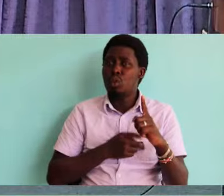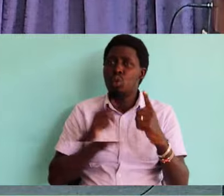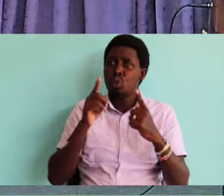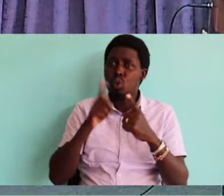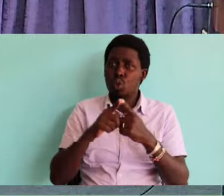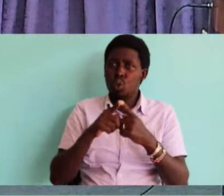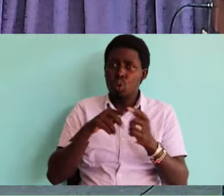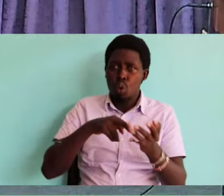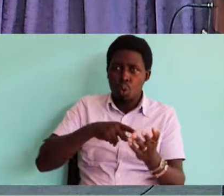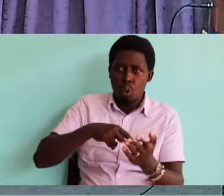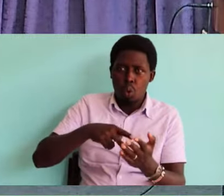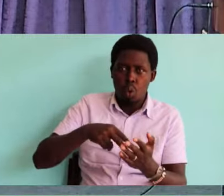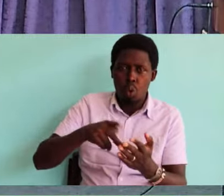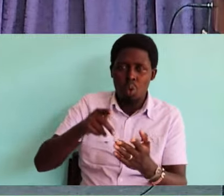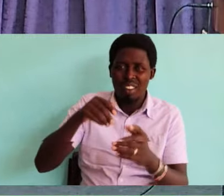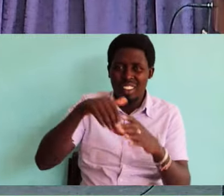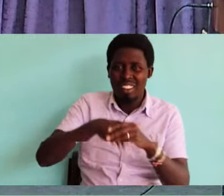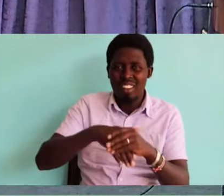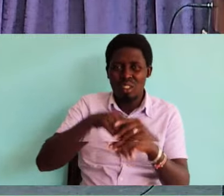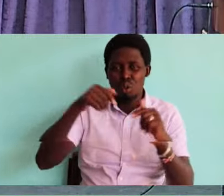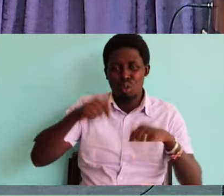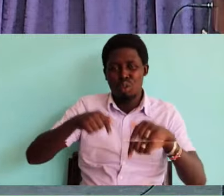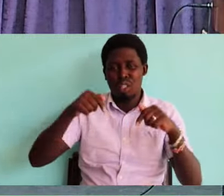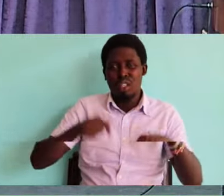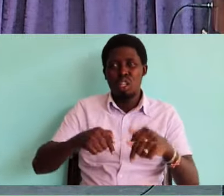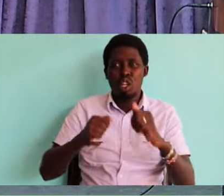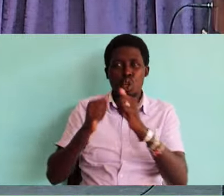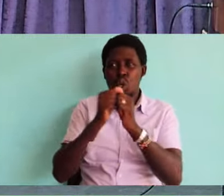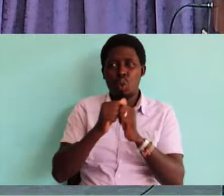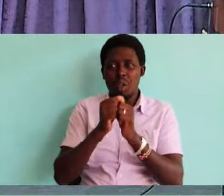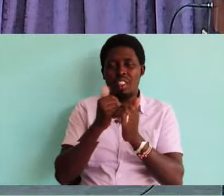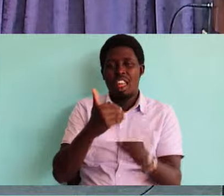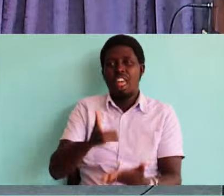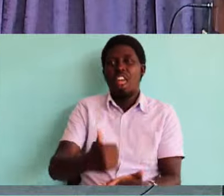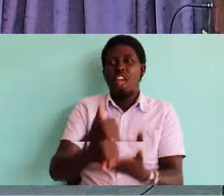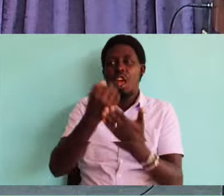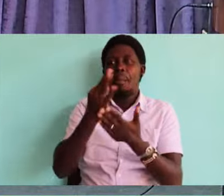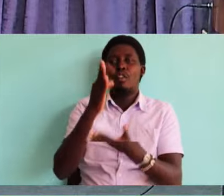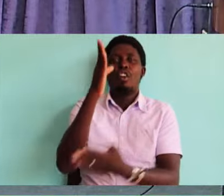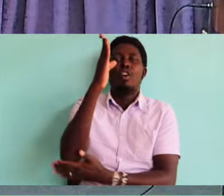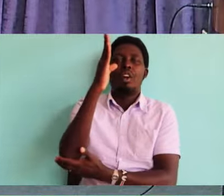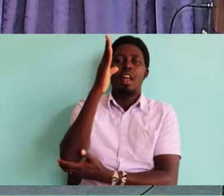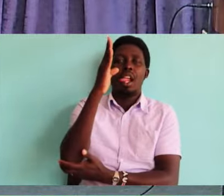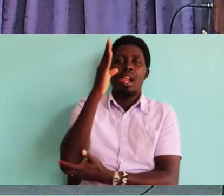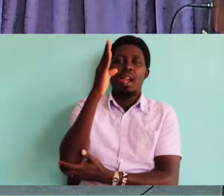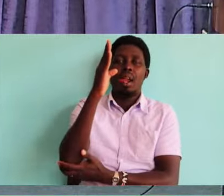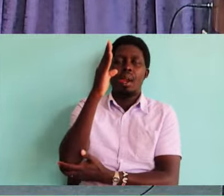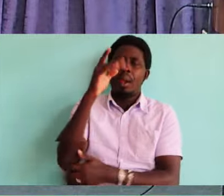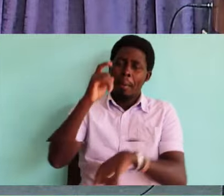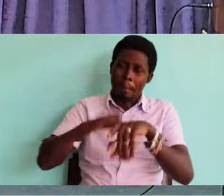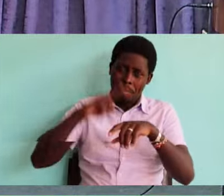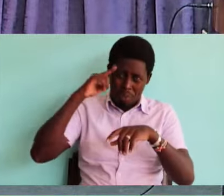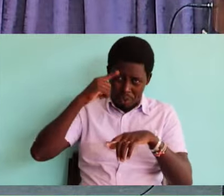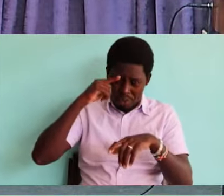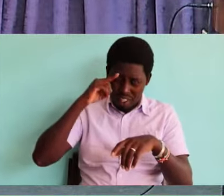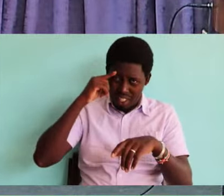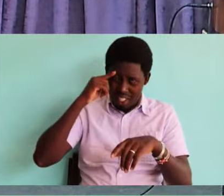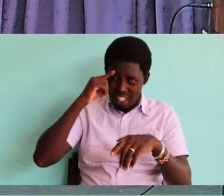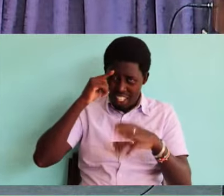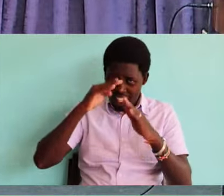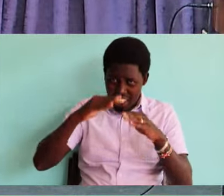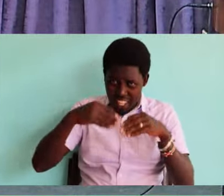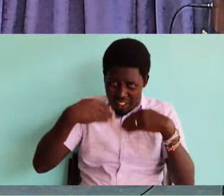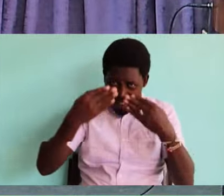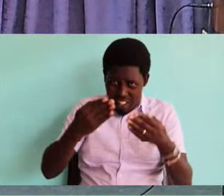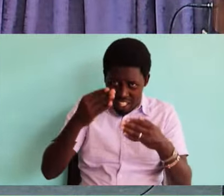to walk in today, with the help of the Lord. As we think about generosity